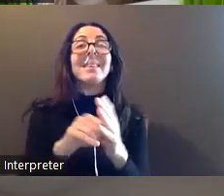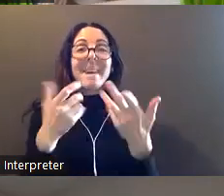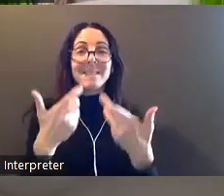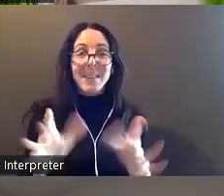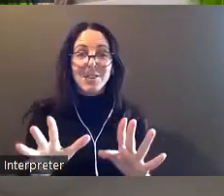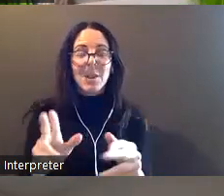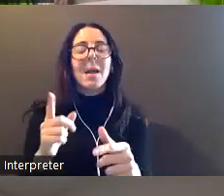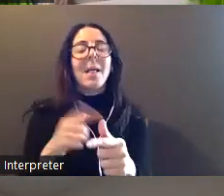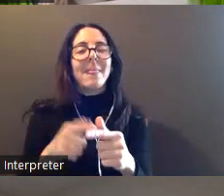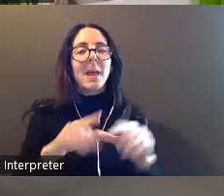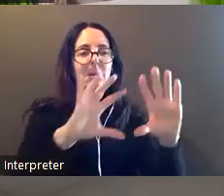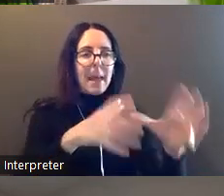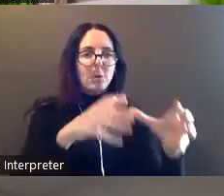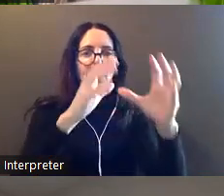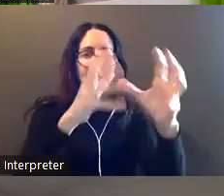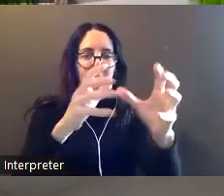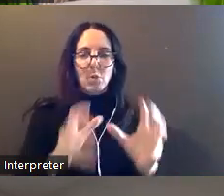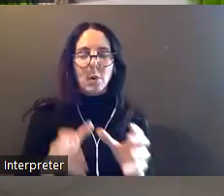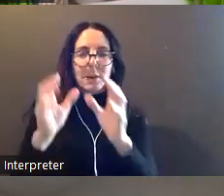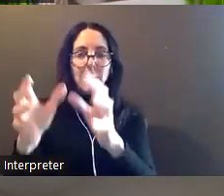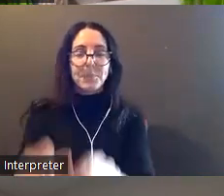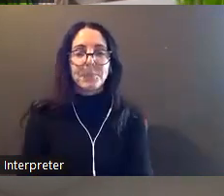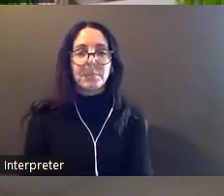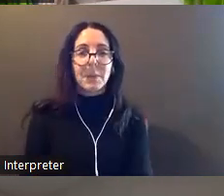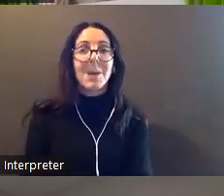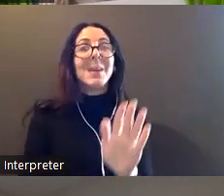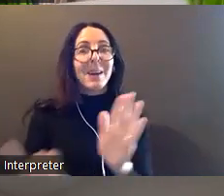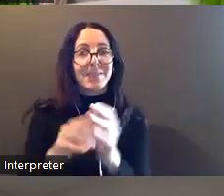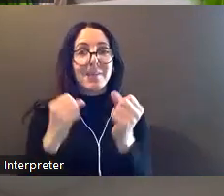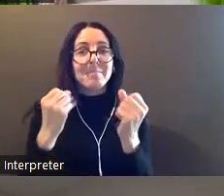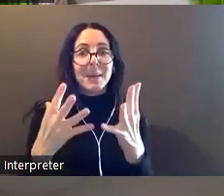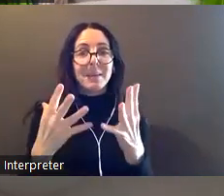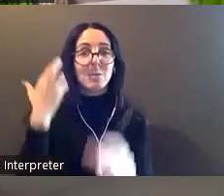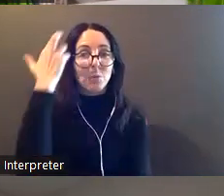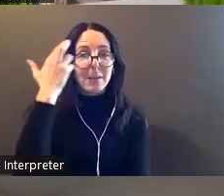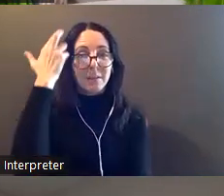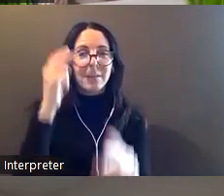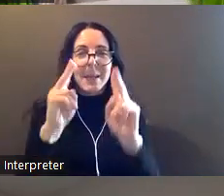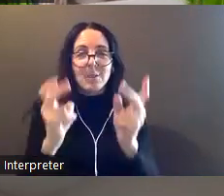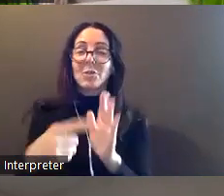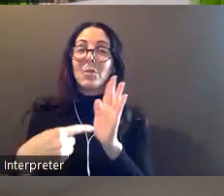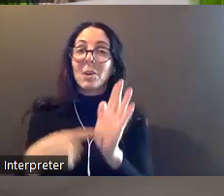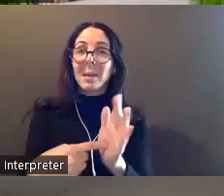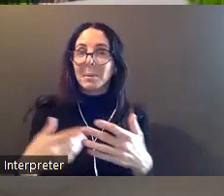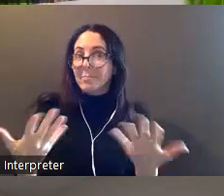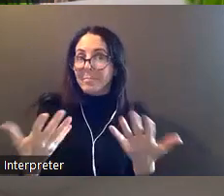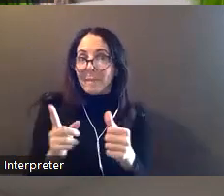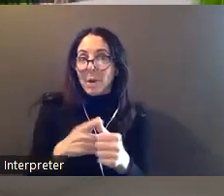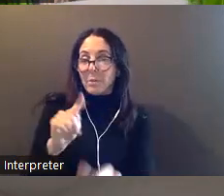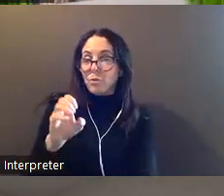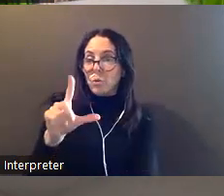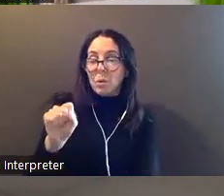useful categories. Multiple issues were identified, including tools not being